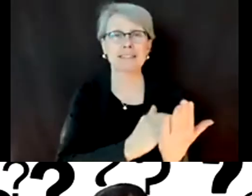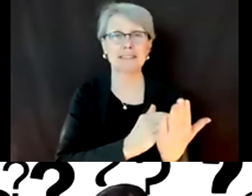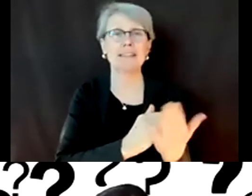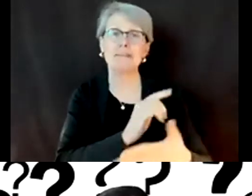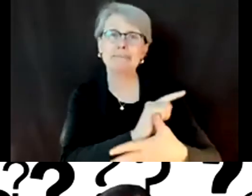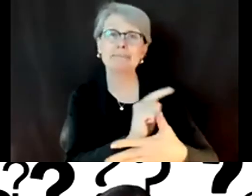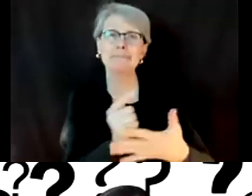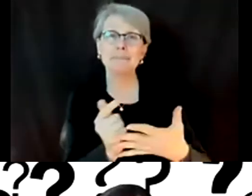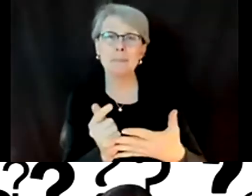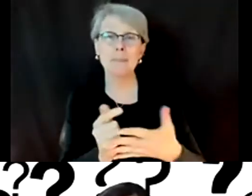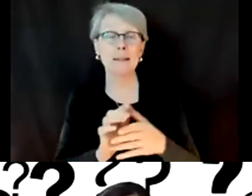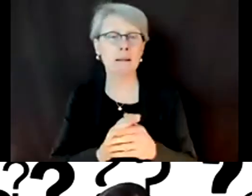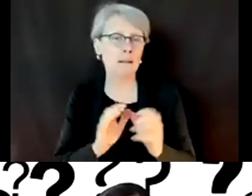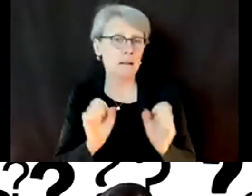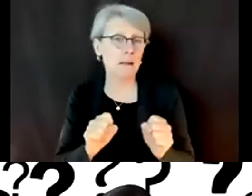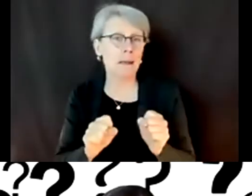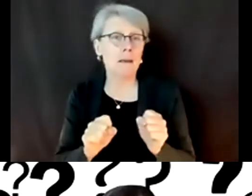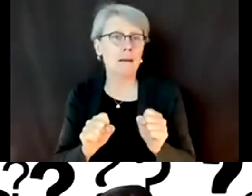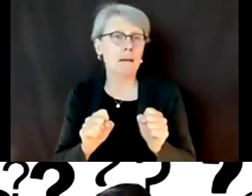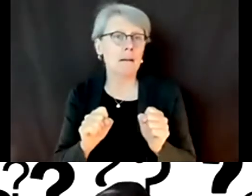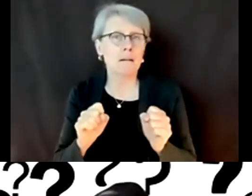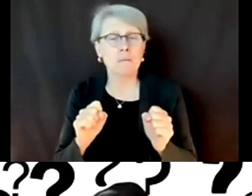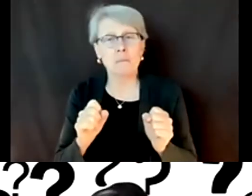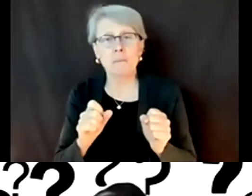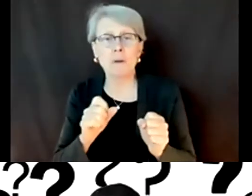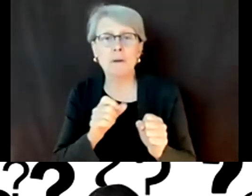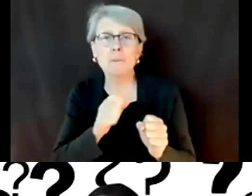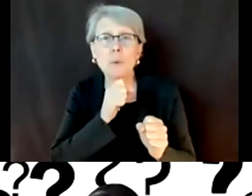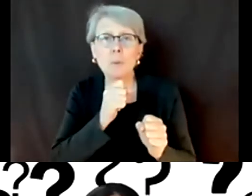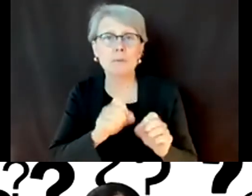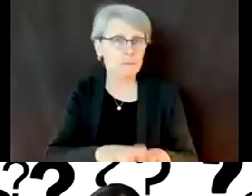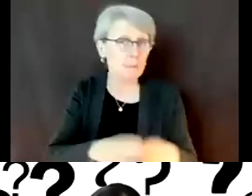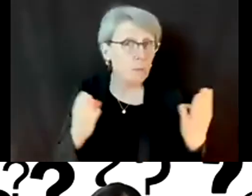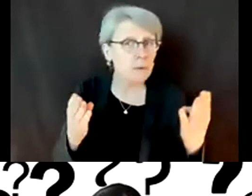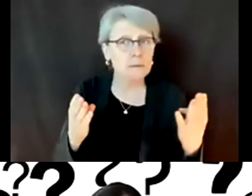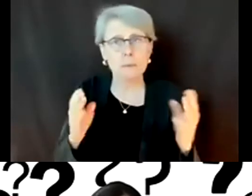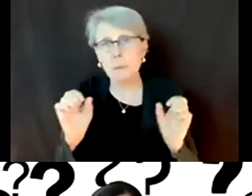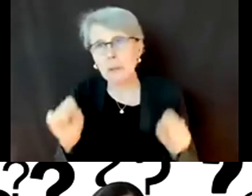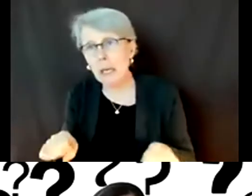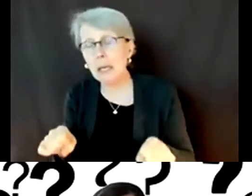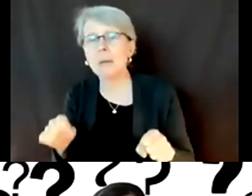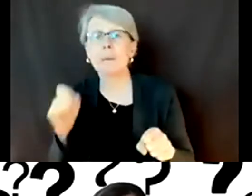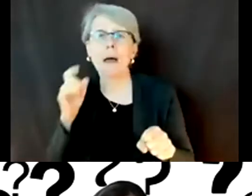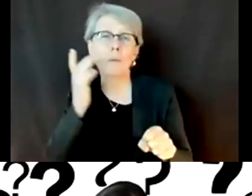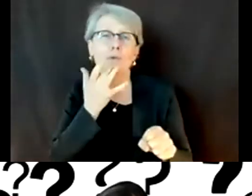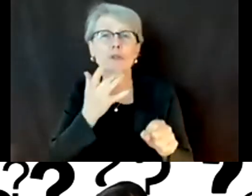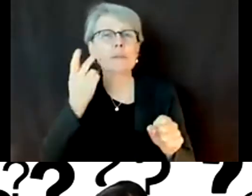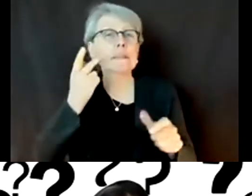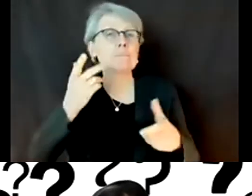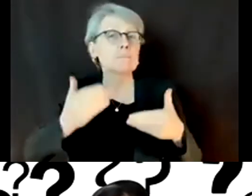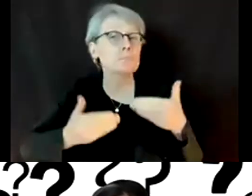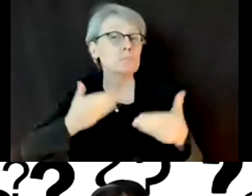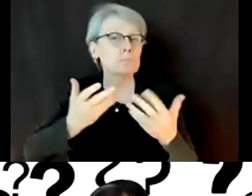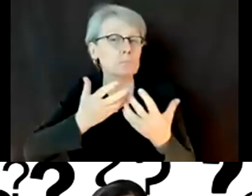We're not too many of us to be a little more chaotic if we desire to get that way, but let's start with a little organization and see how it